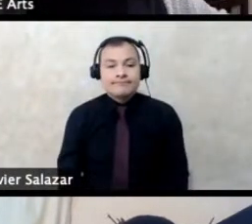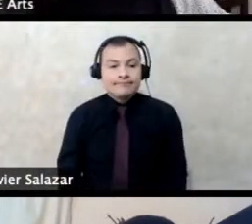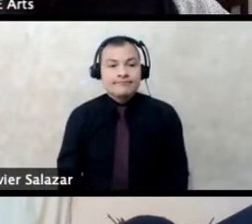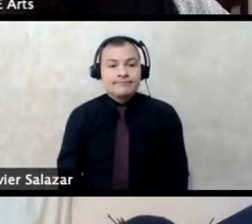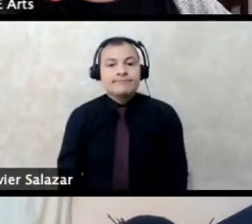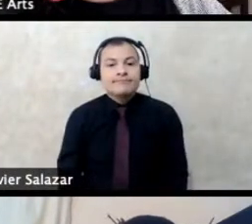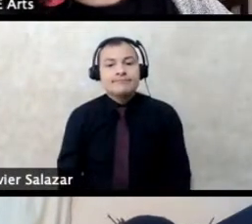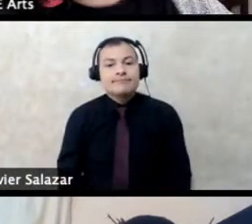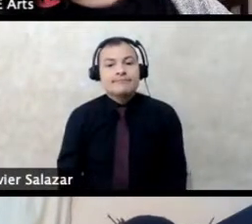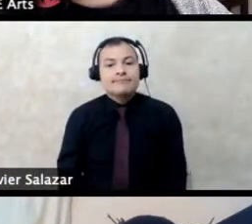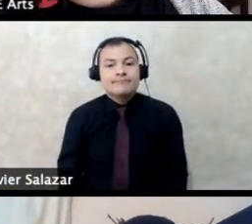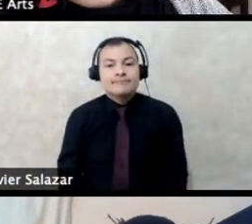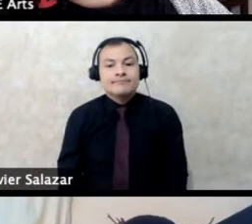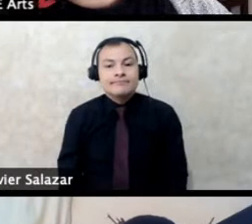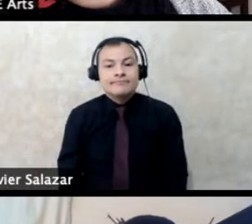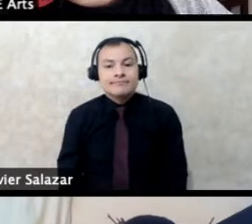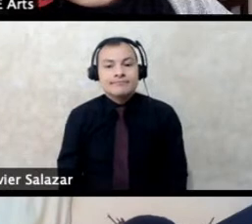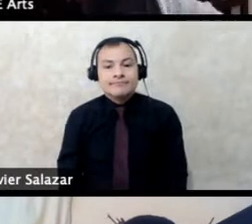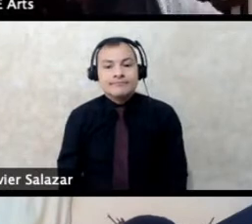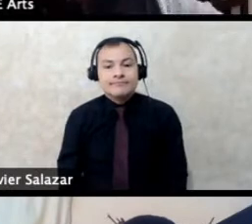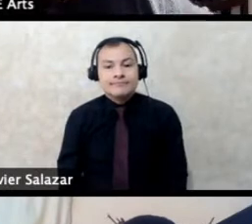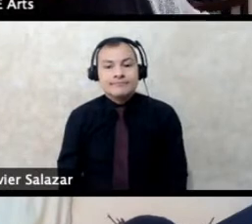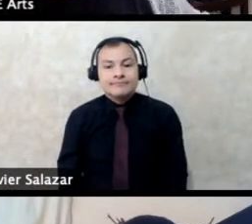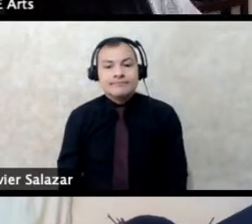in 2012.